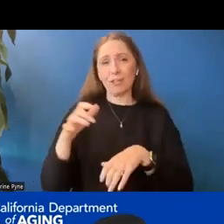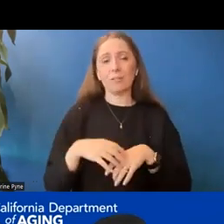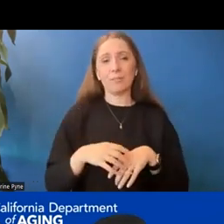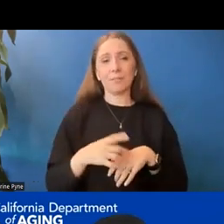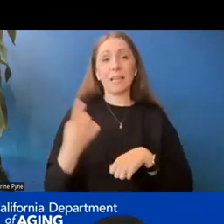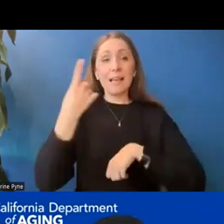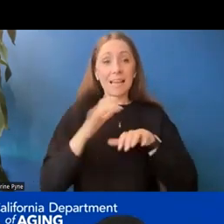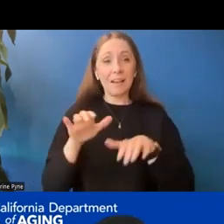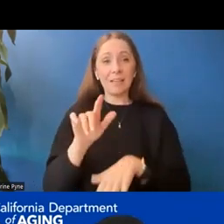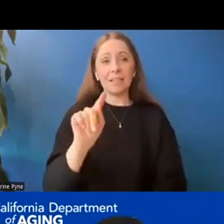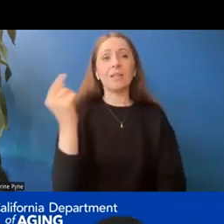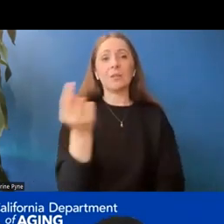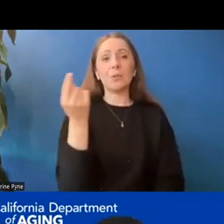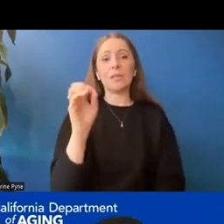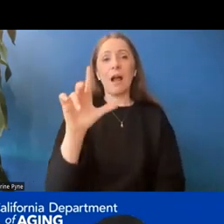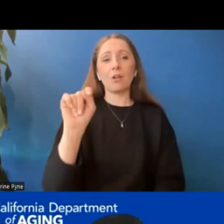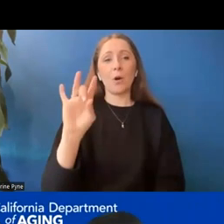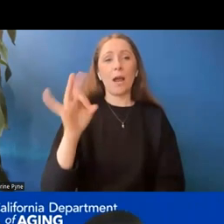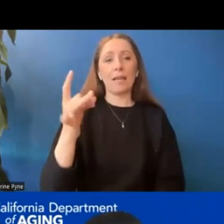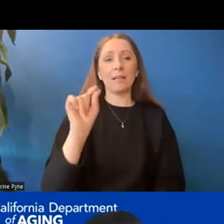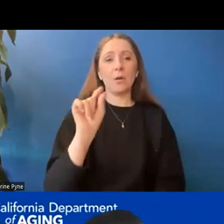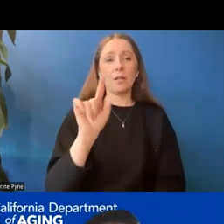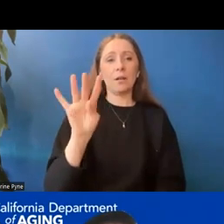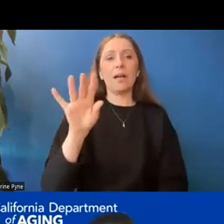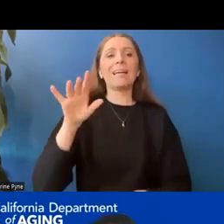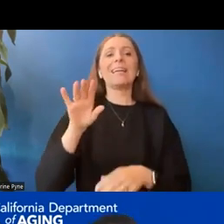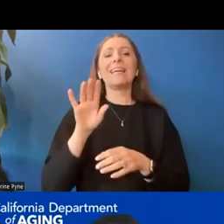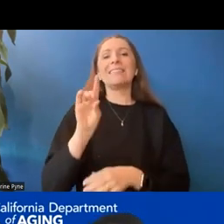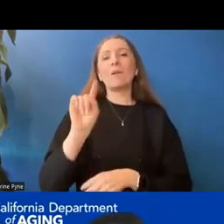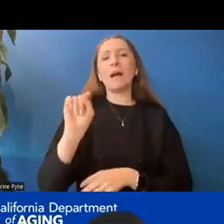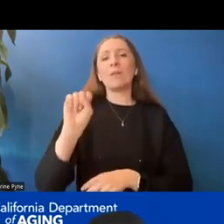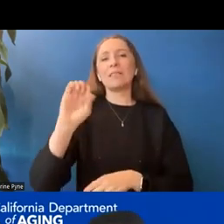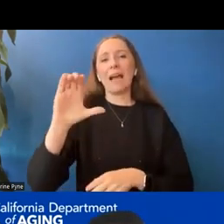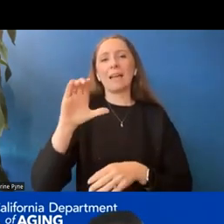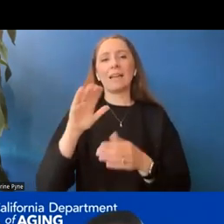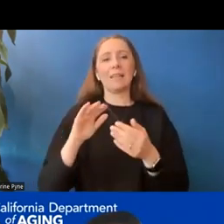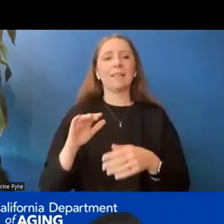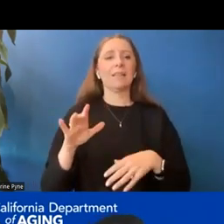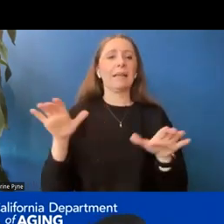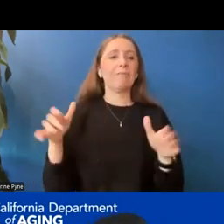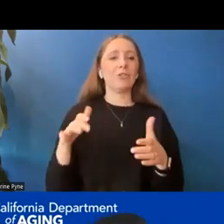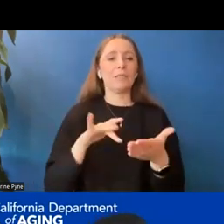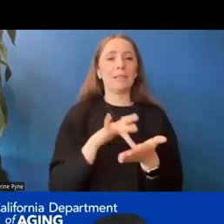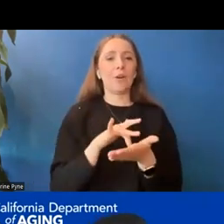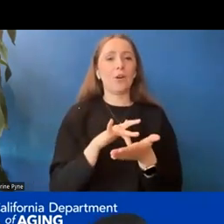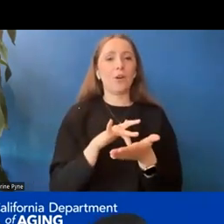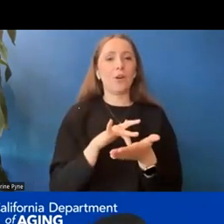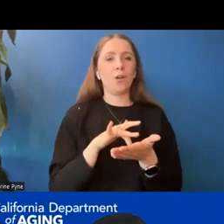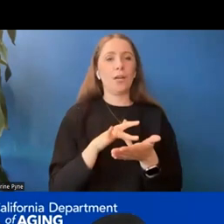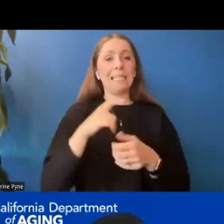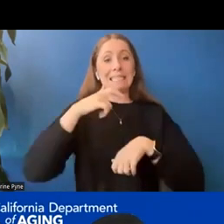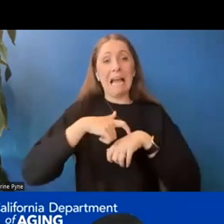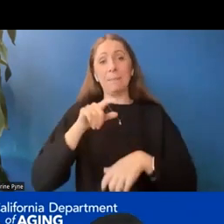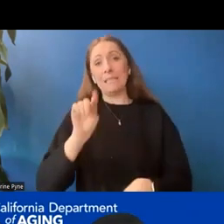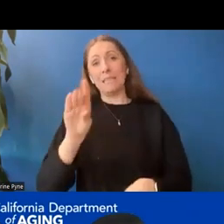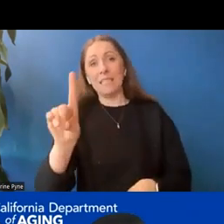day of action's on Tuesday, October 8th. It's going to be in downtown Sacramento at the Convention Center, times TBD, but please, we would love to have you there. So mark it on